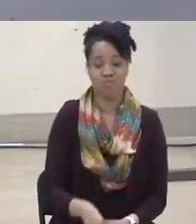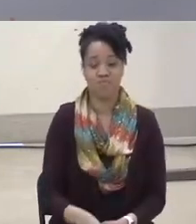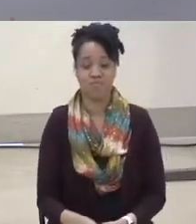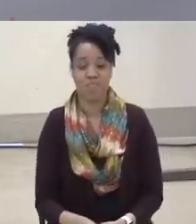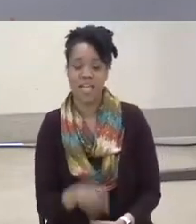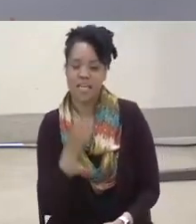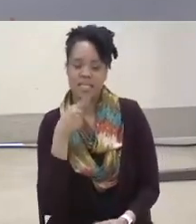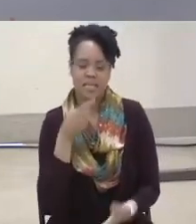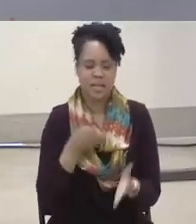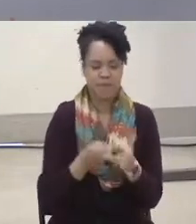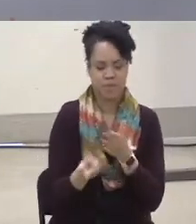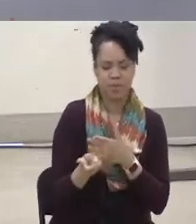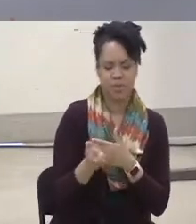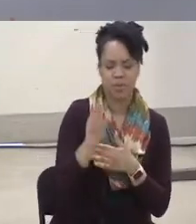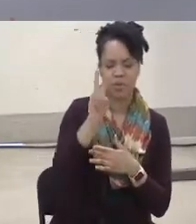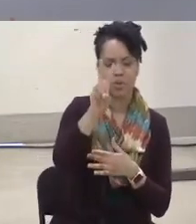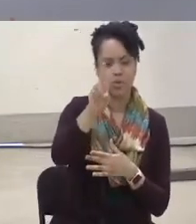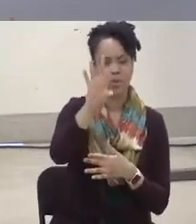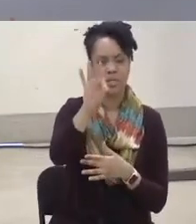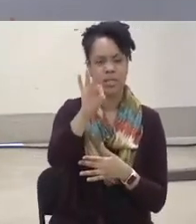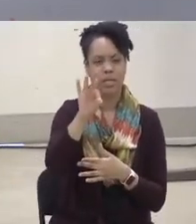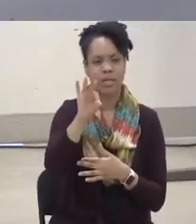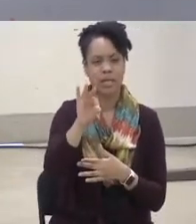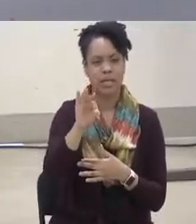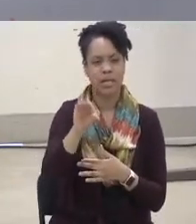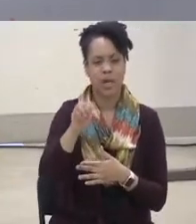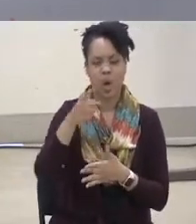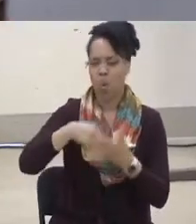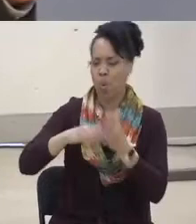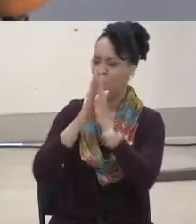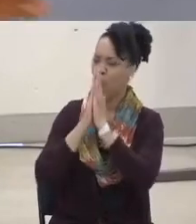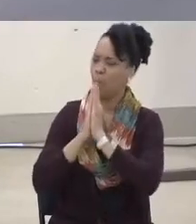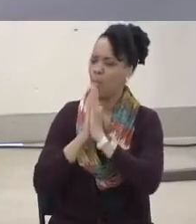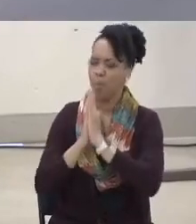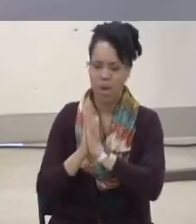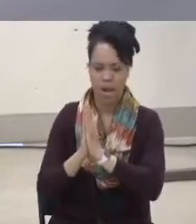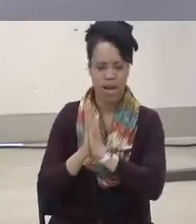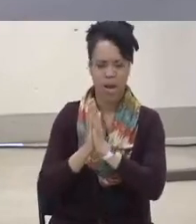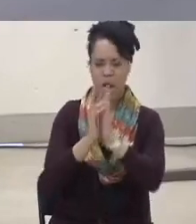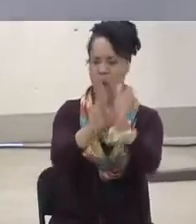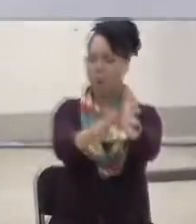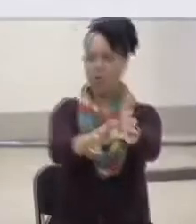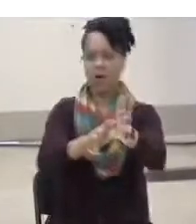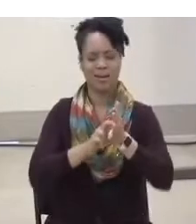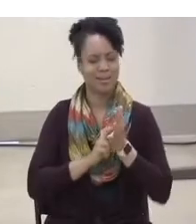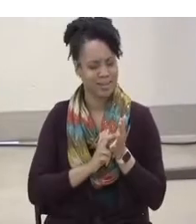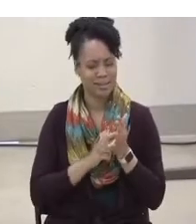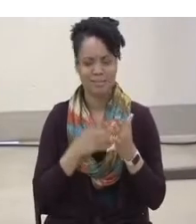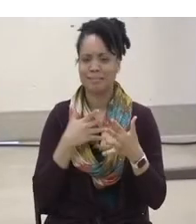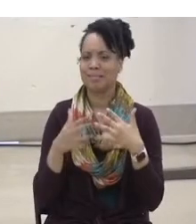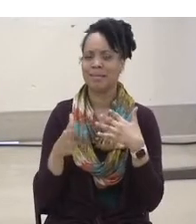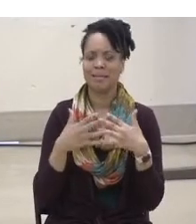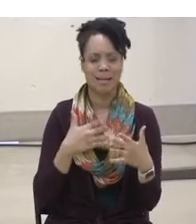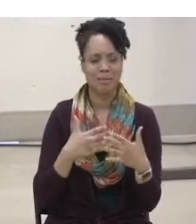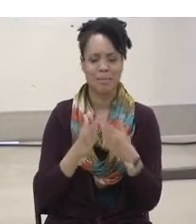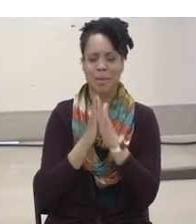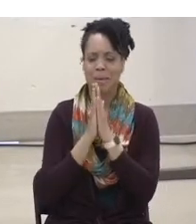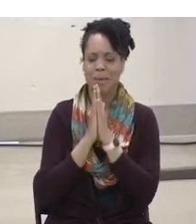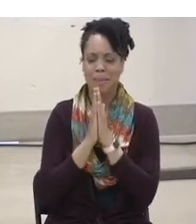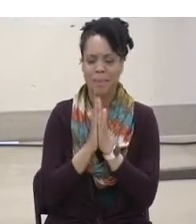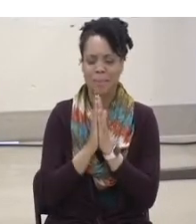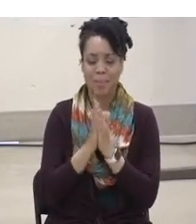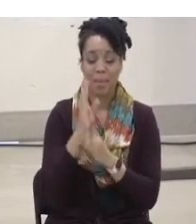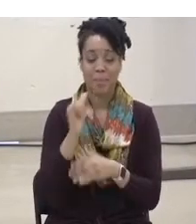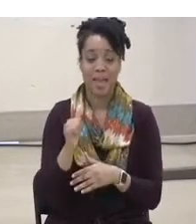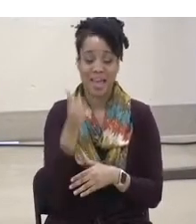verse 29, then what prayer or what supplication soever shall be made of any man. Verse 29.